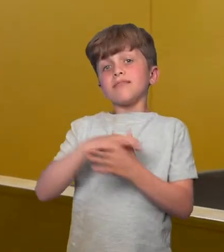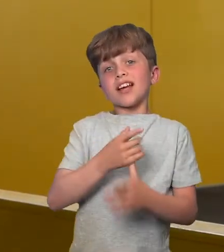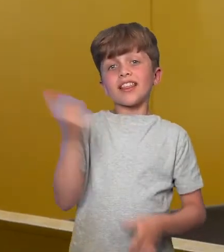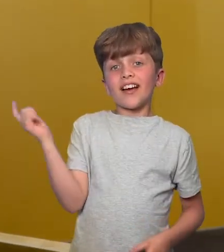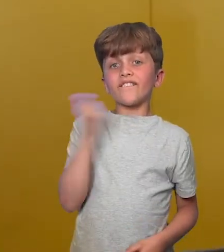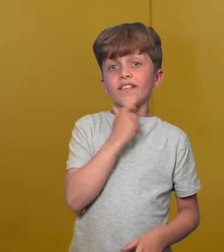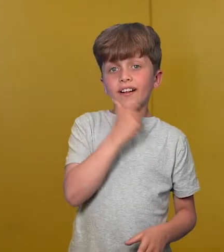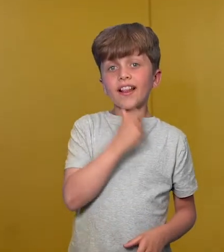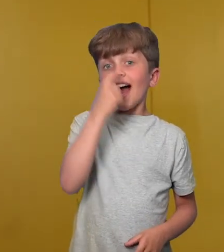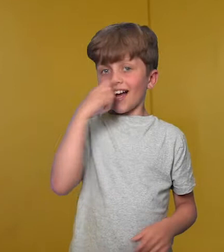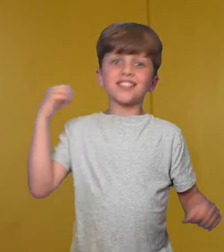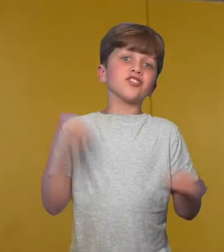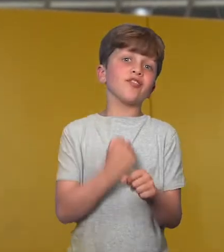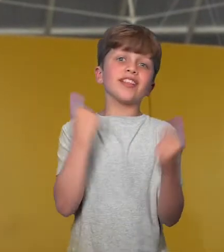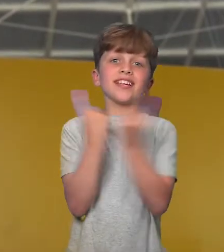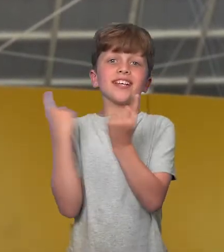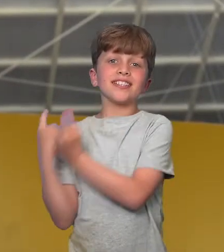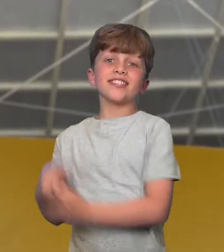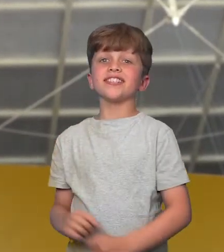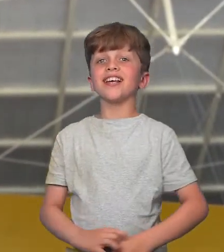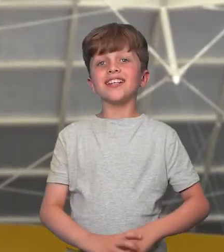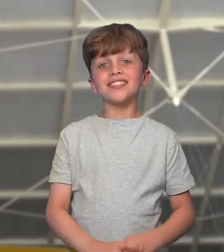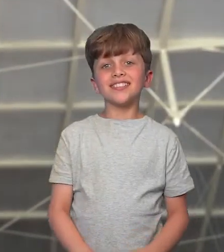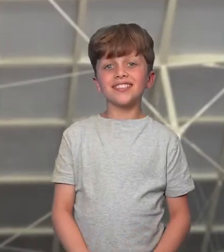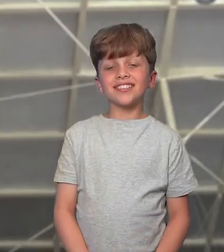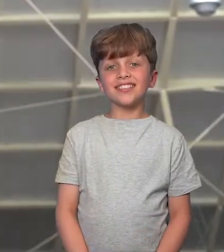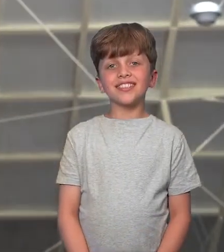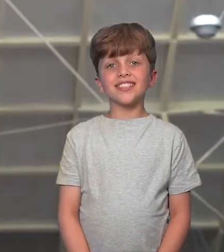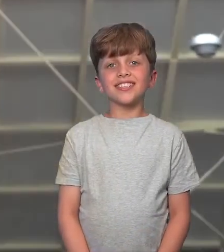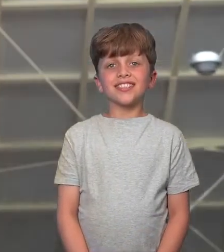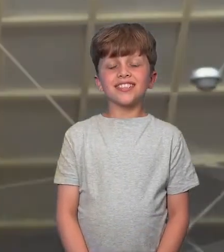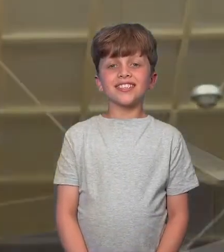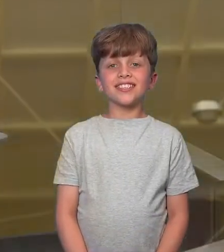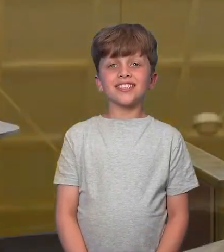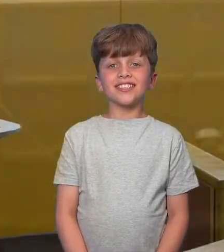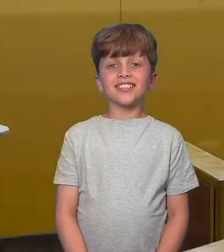My favourite is the crane because it's lots of fun and there's lots of things to do.